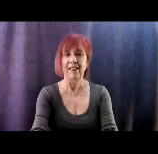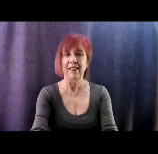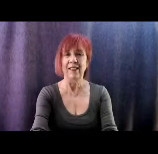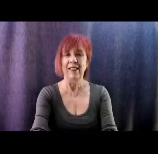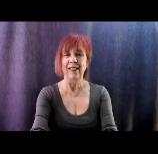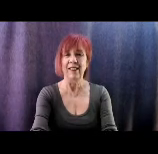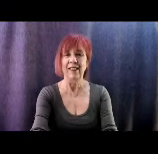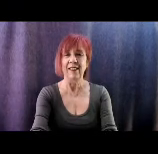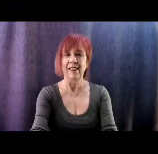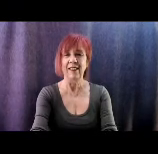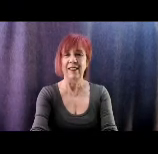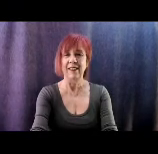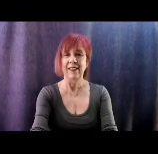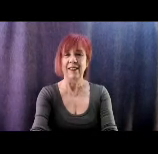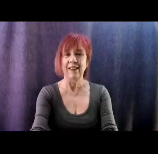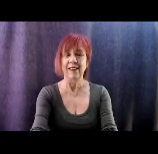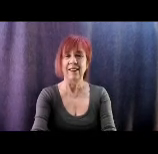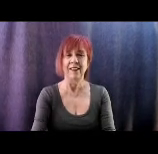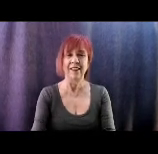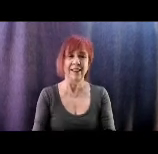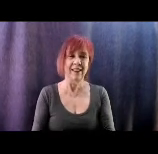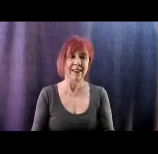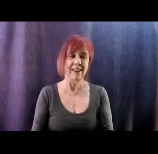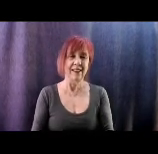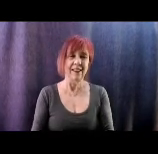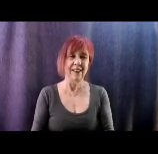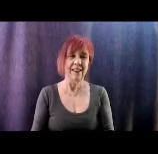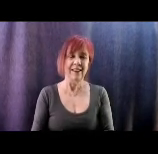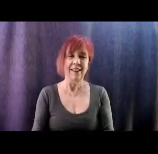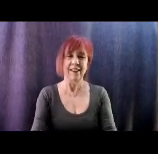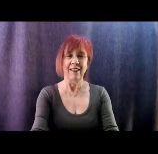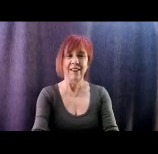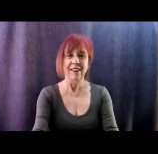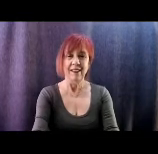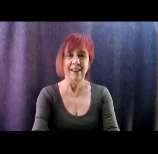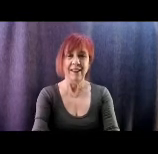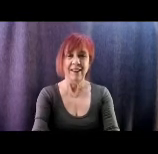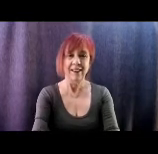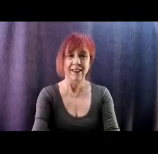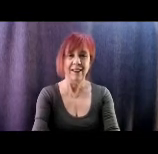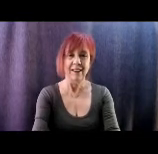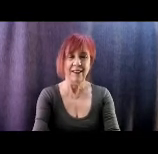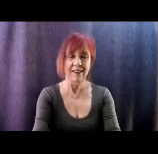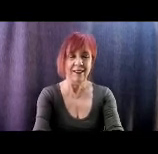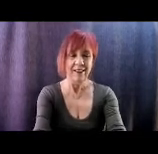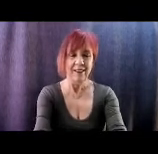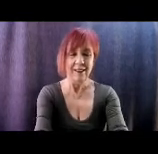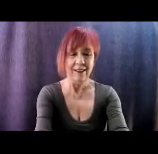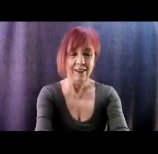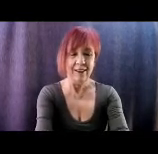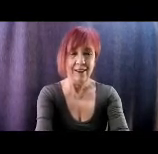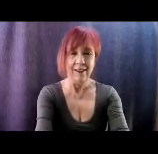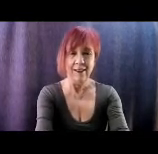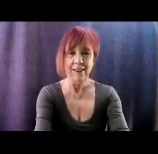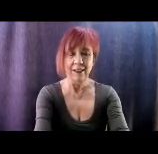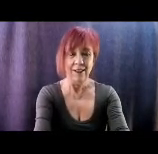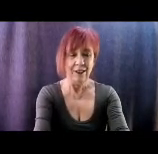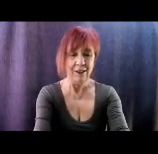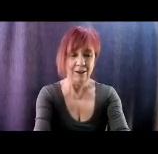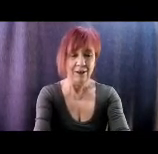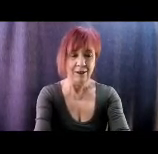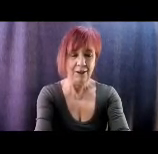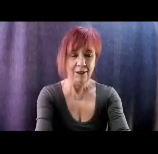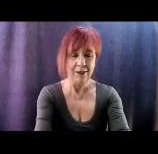even in preschool, couldn't keep up with some things with the children,